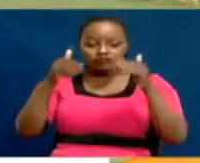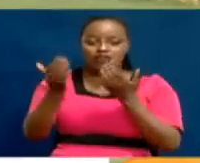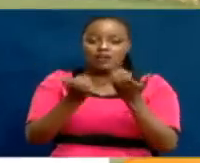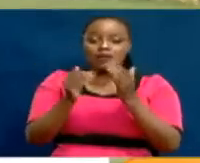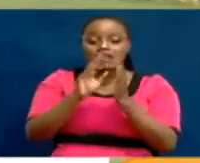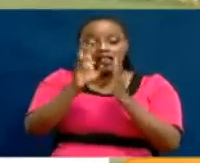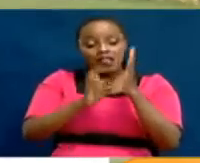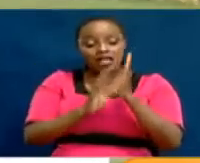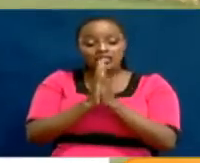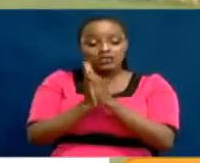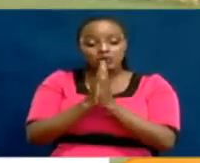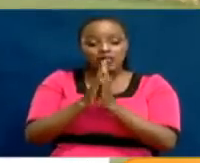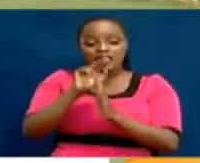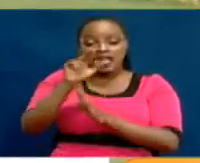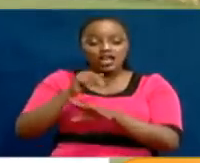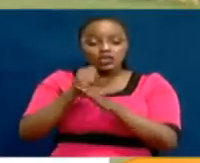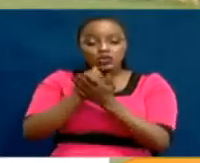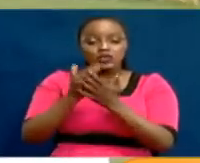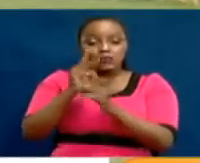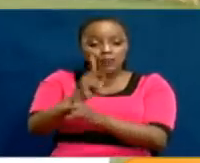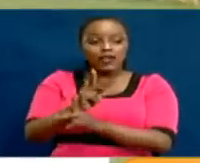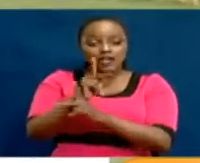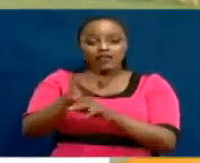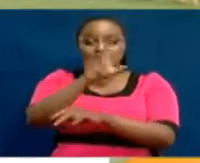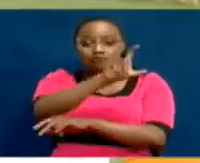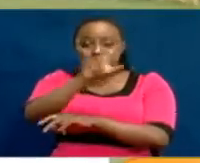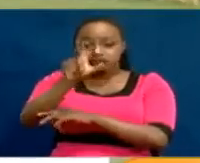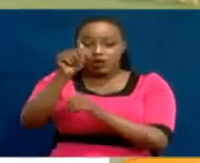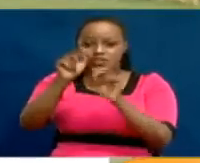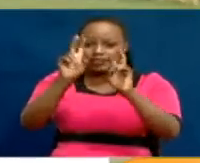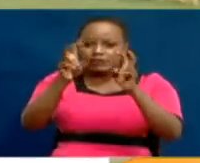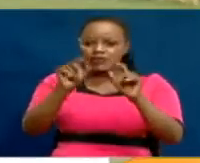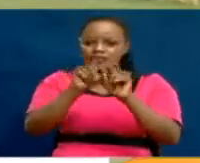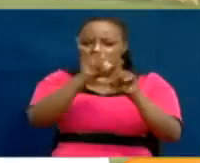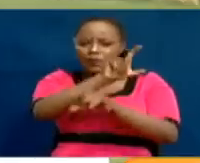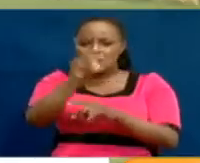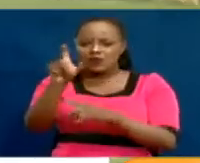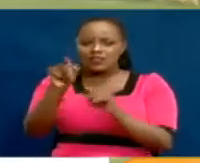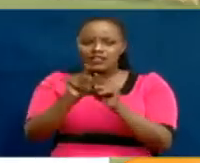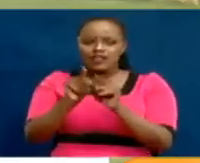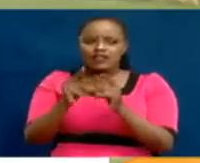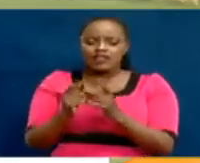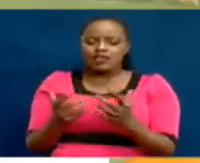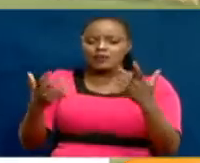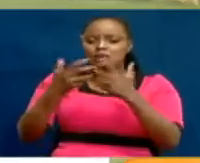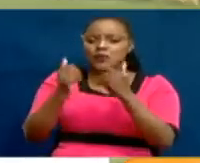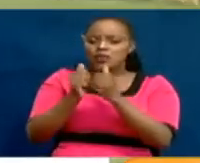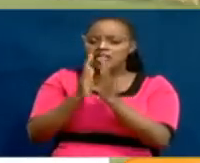read the story in The Nation very carefully. The headline they have screamed with does not even tally with their